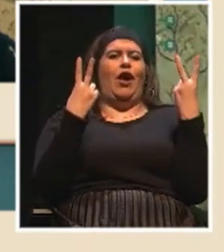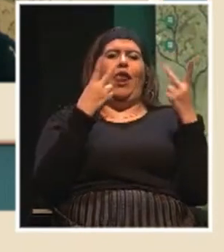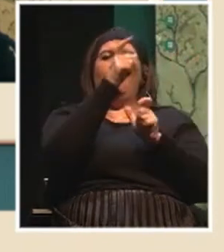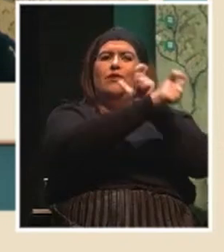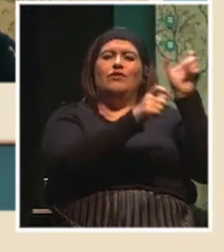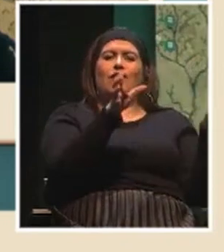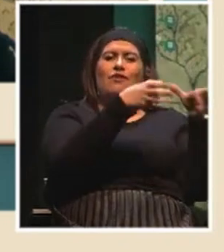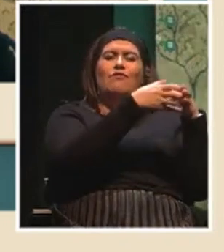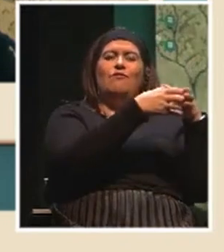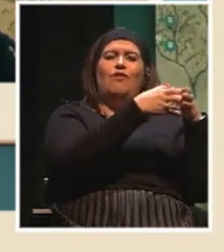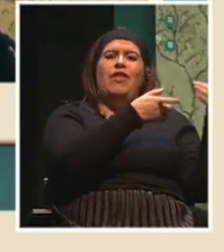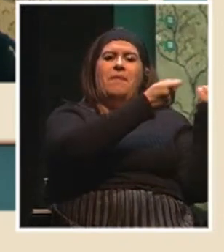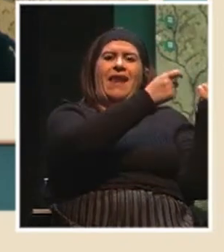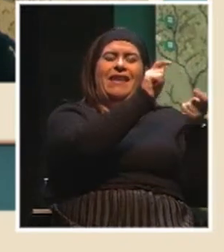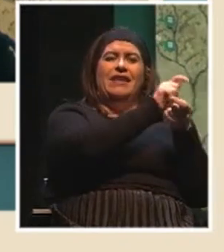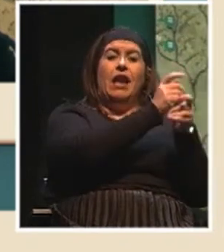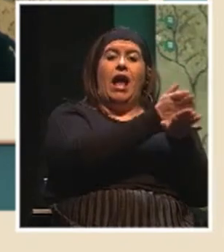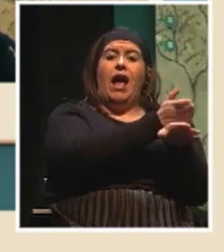always, before I got there,